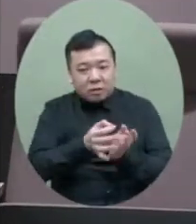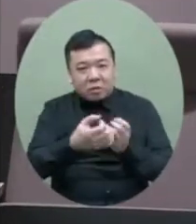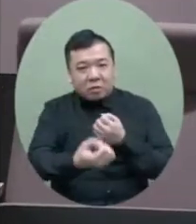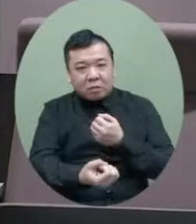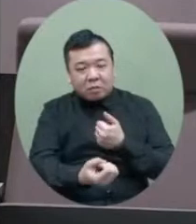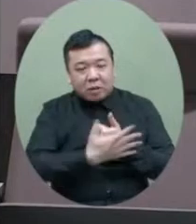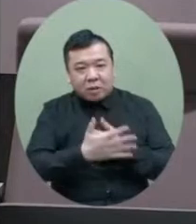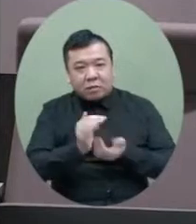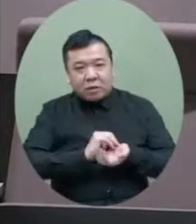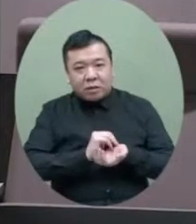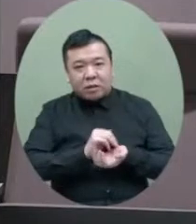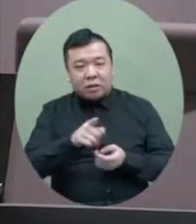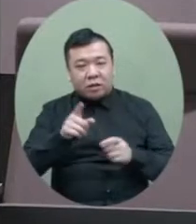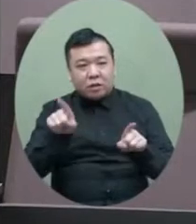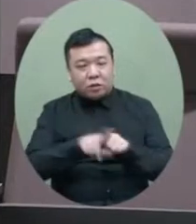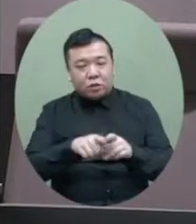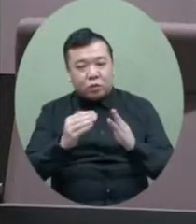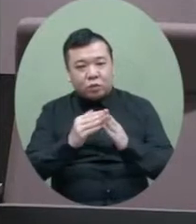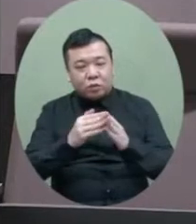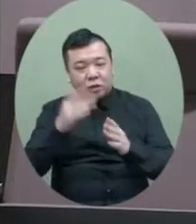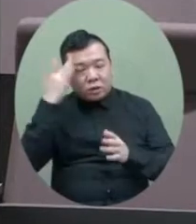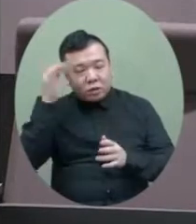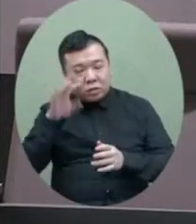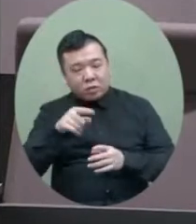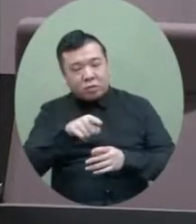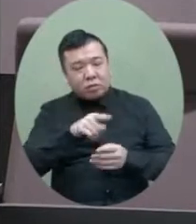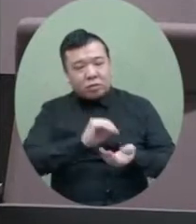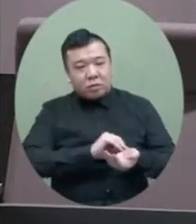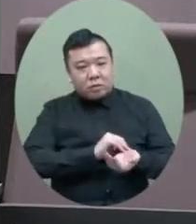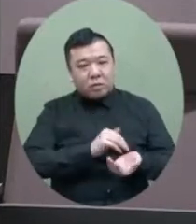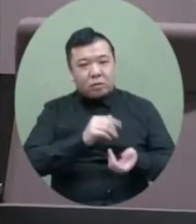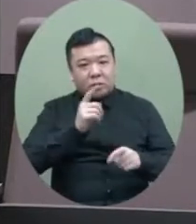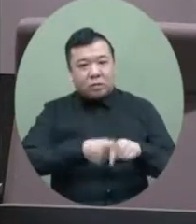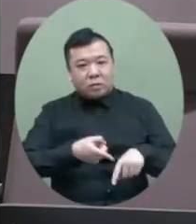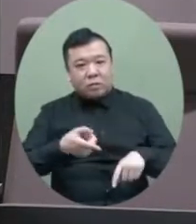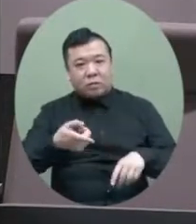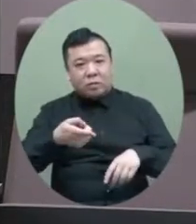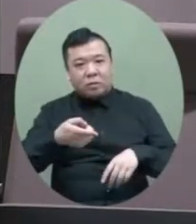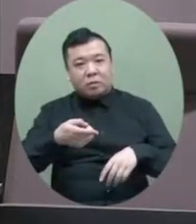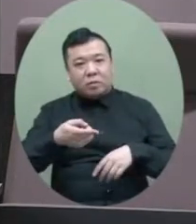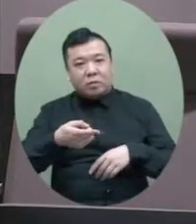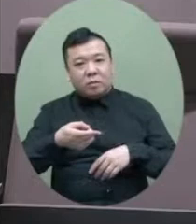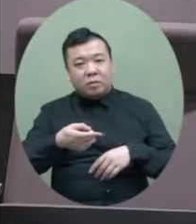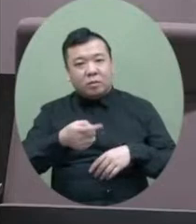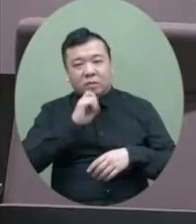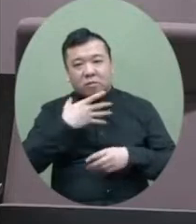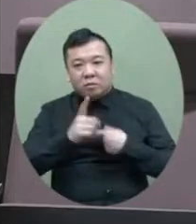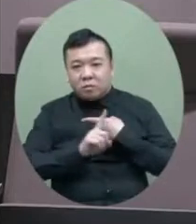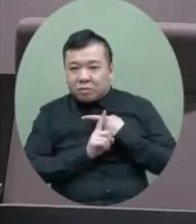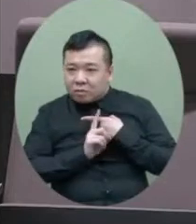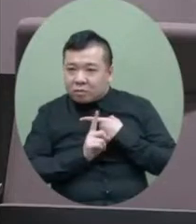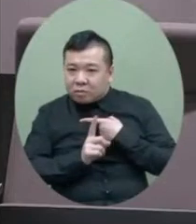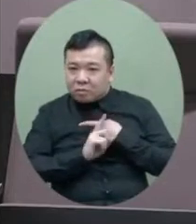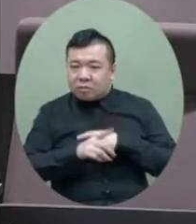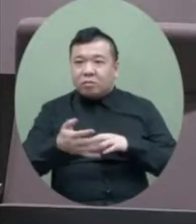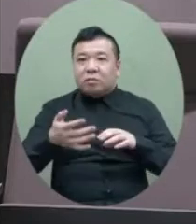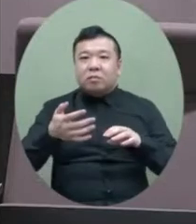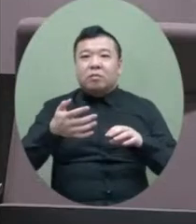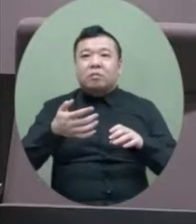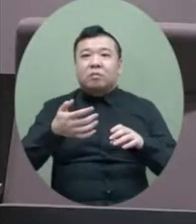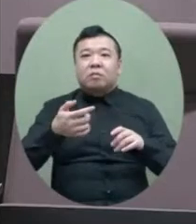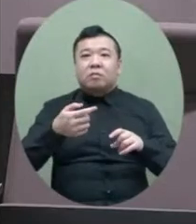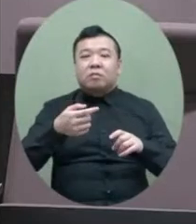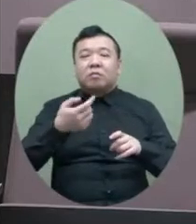what is the possible source of infection, and would the staff or the guests be at risk or need to